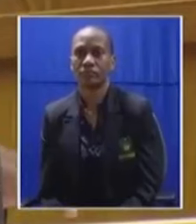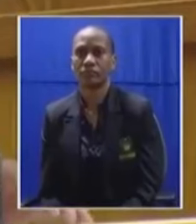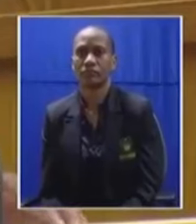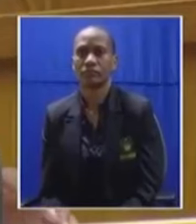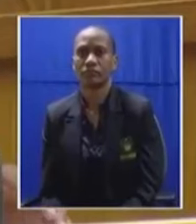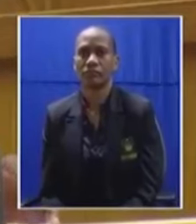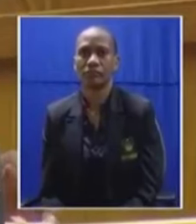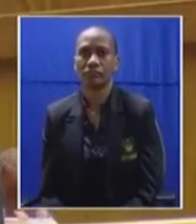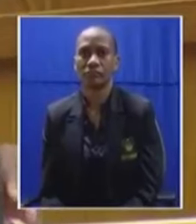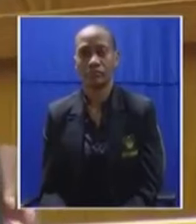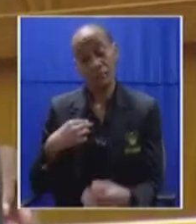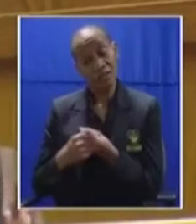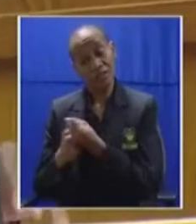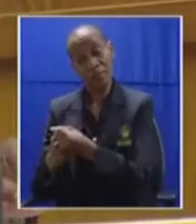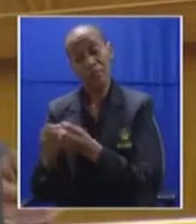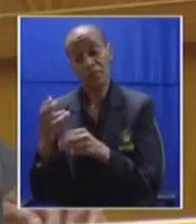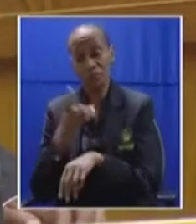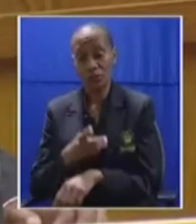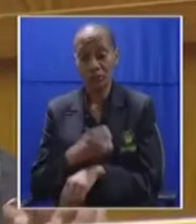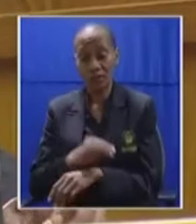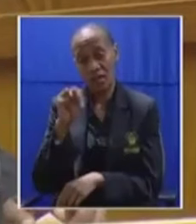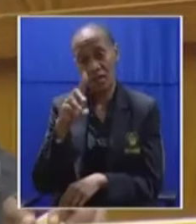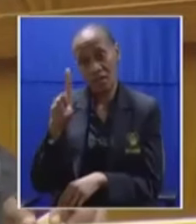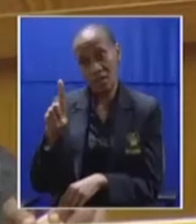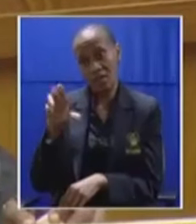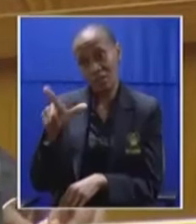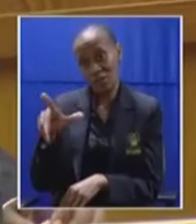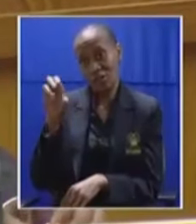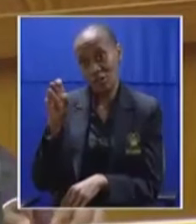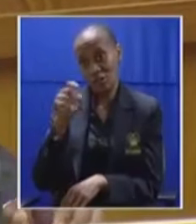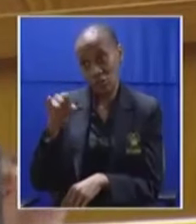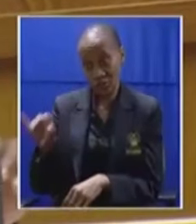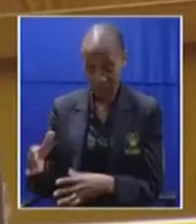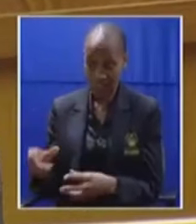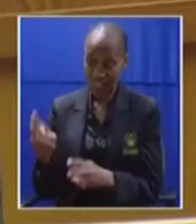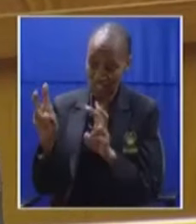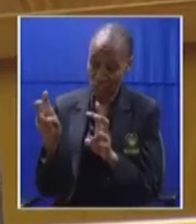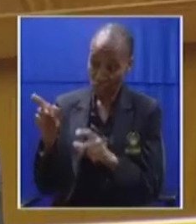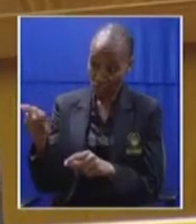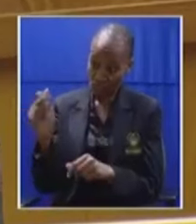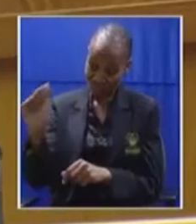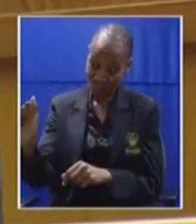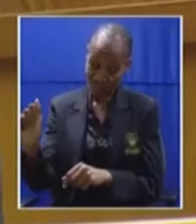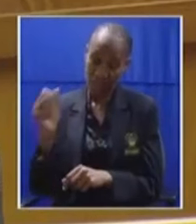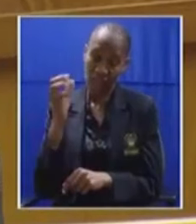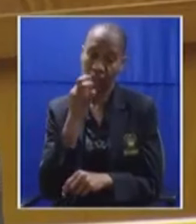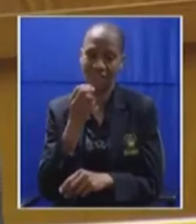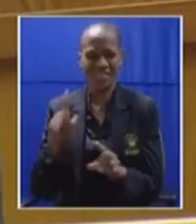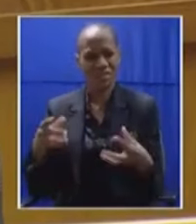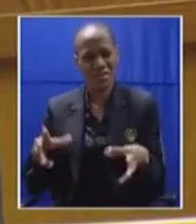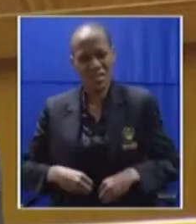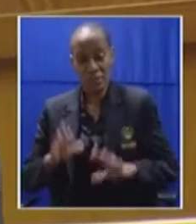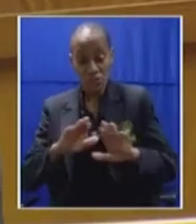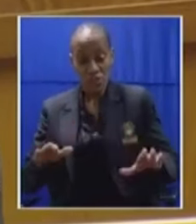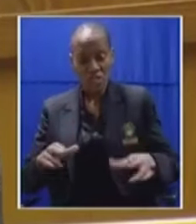I agree with Honorable Dr. Ndlozi on the issue that he raises about not